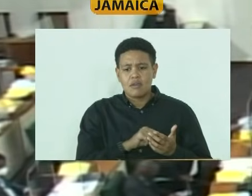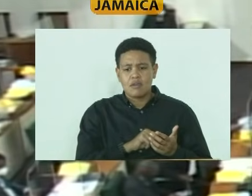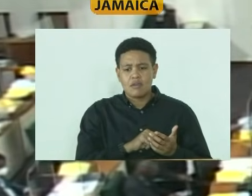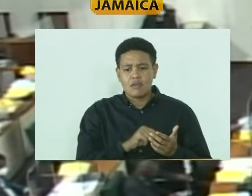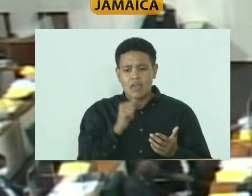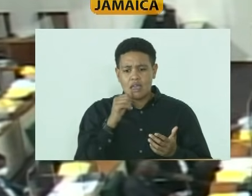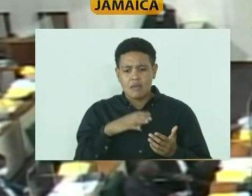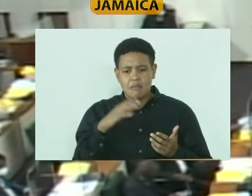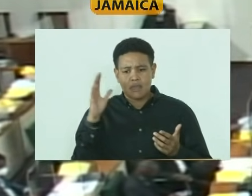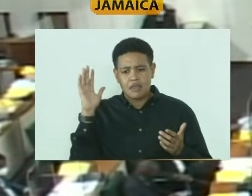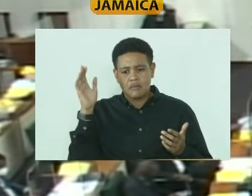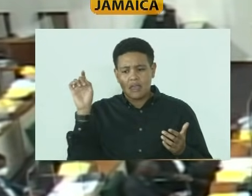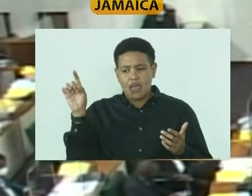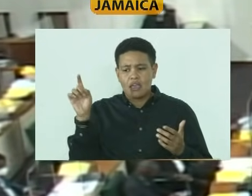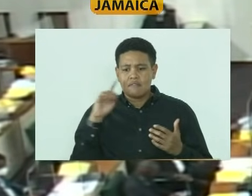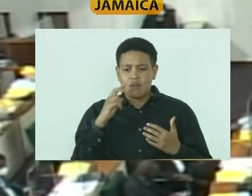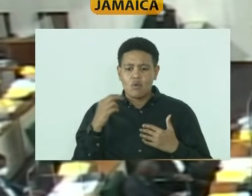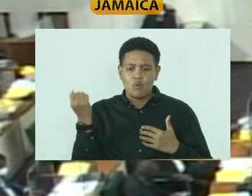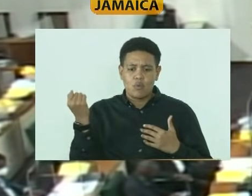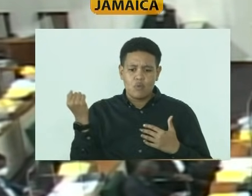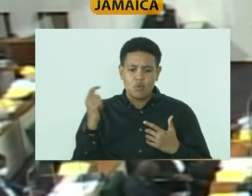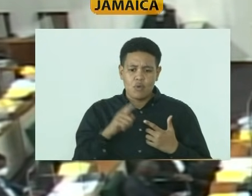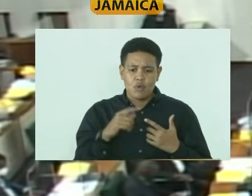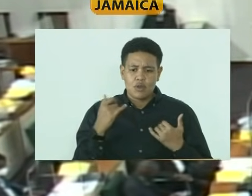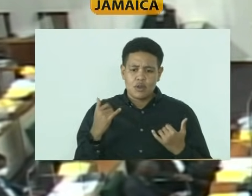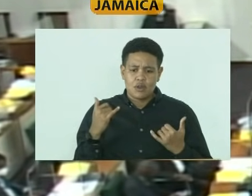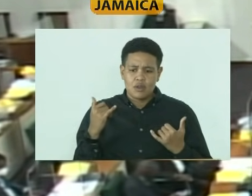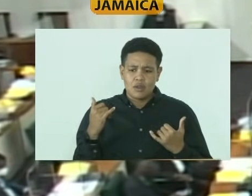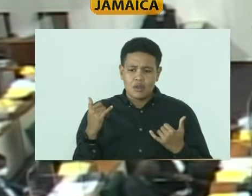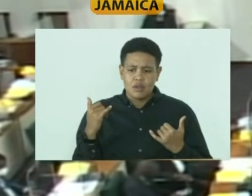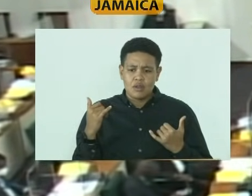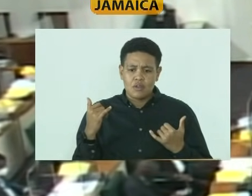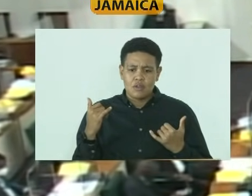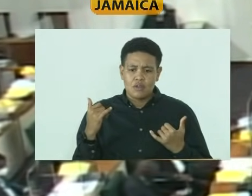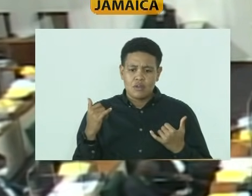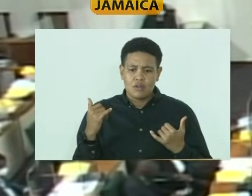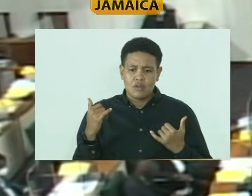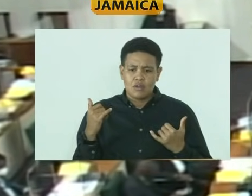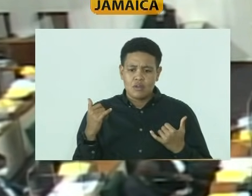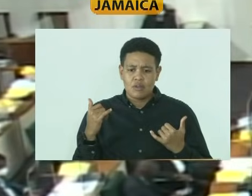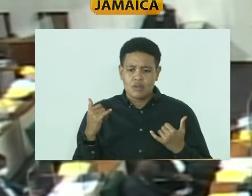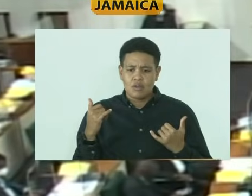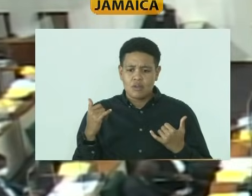for a deferral at this point to take...